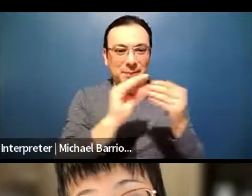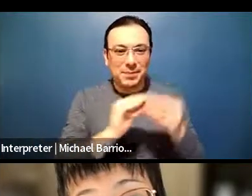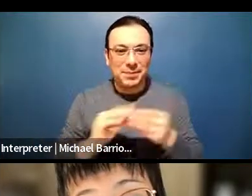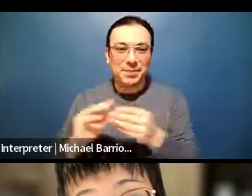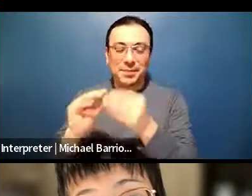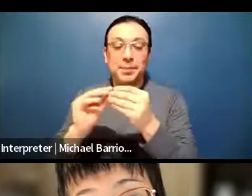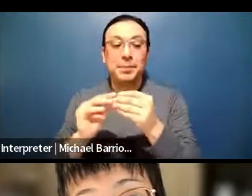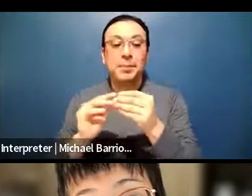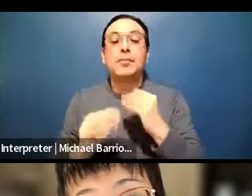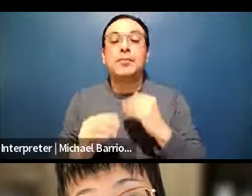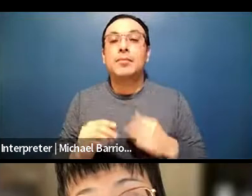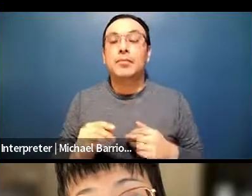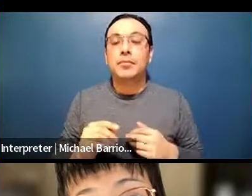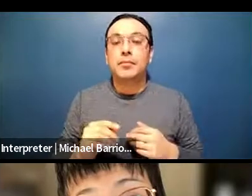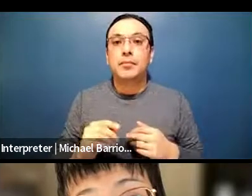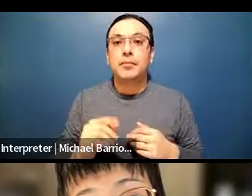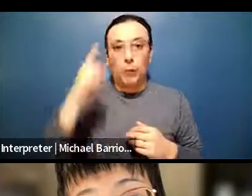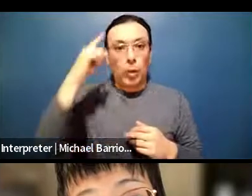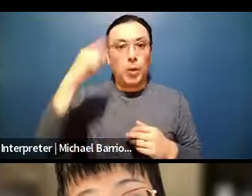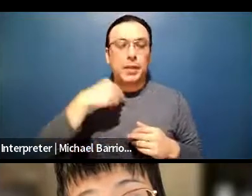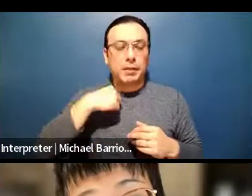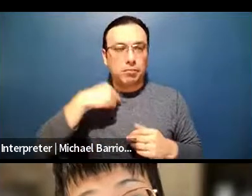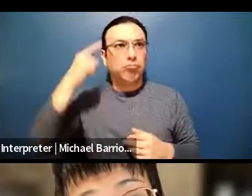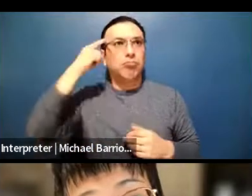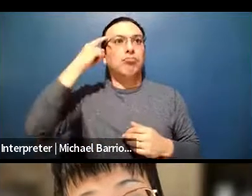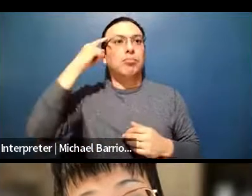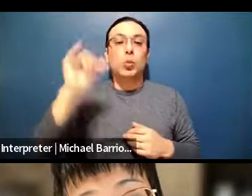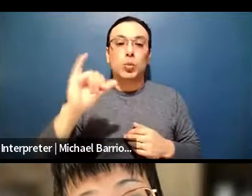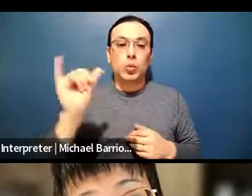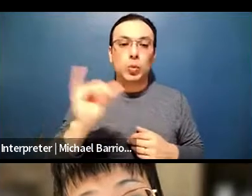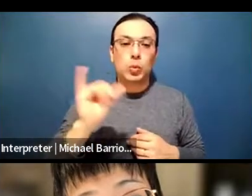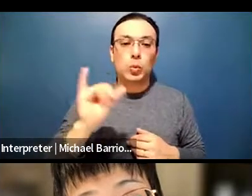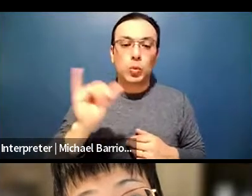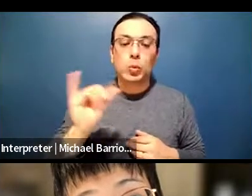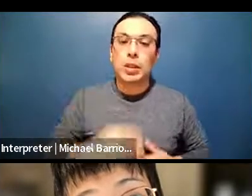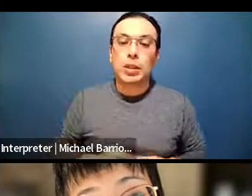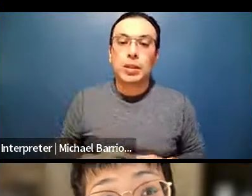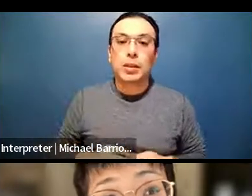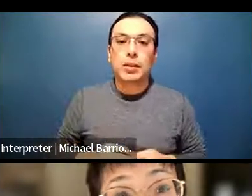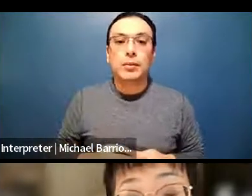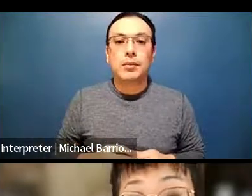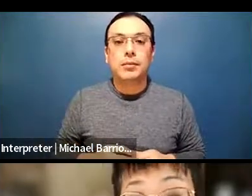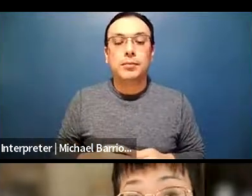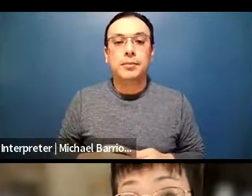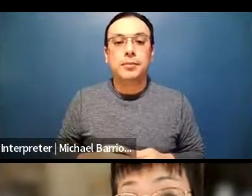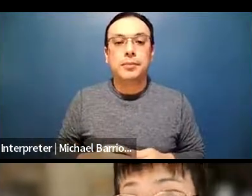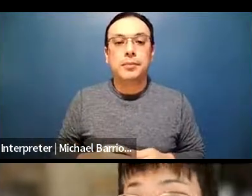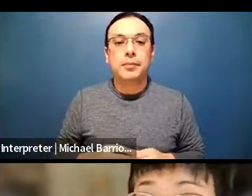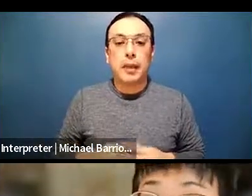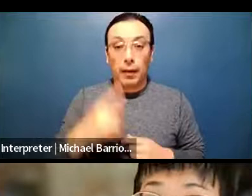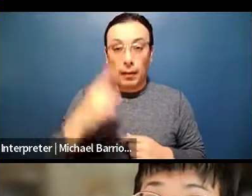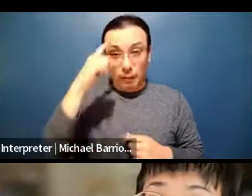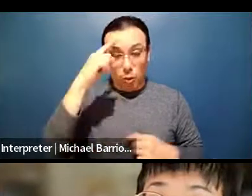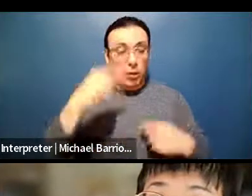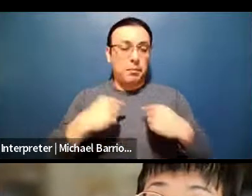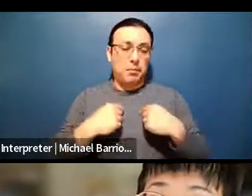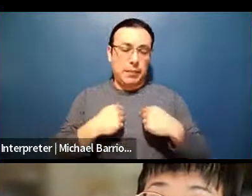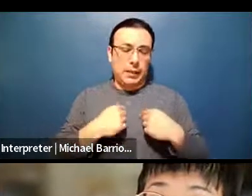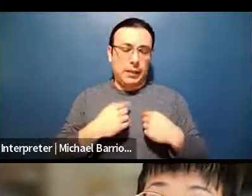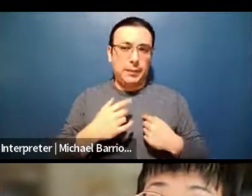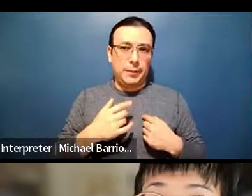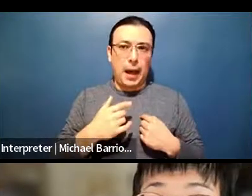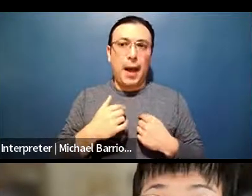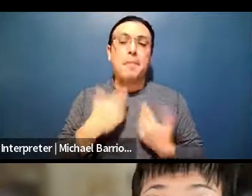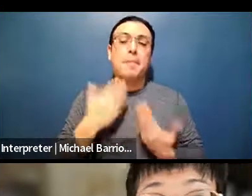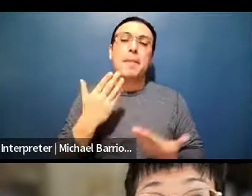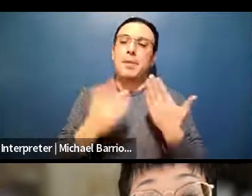up for me. And I just wanted to add one more piece, which is that, I think for me, like, even if I do